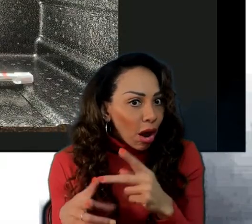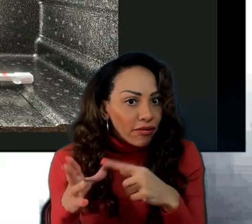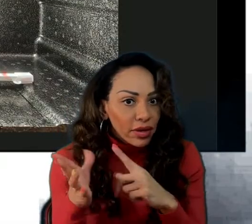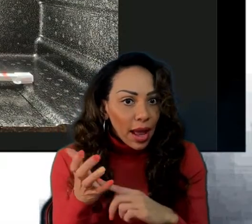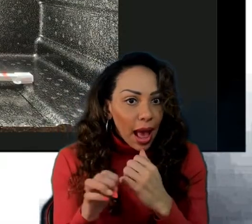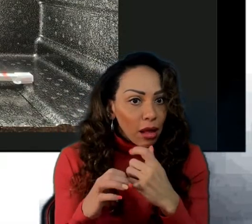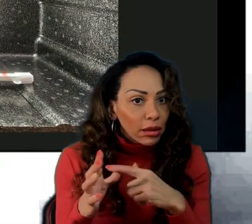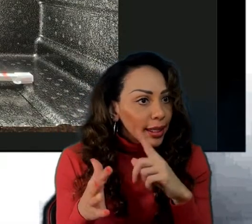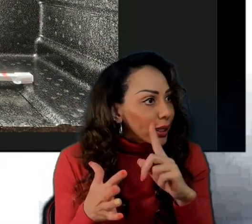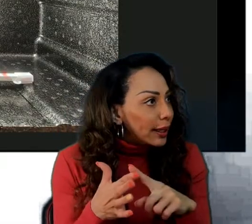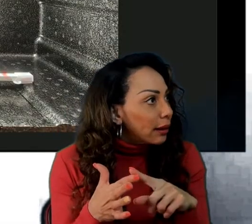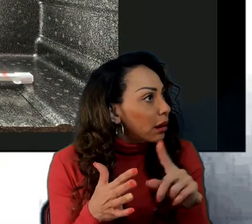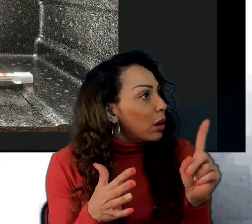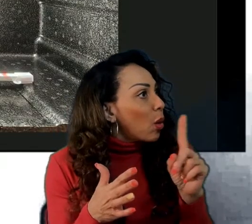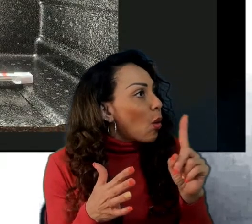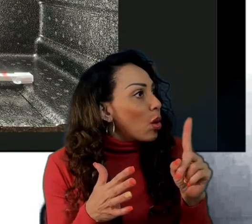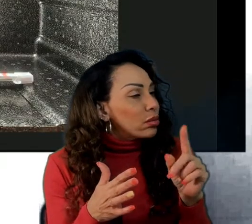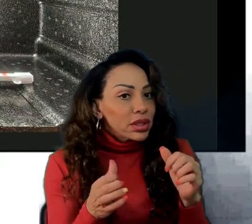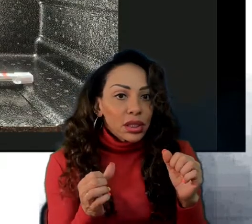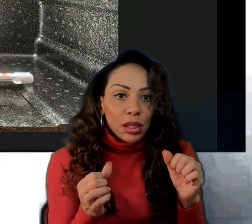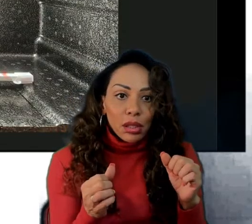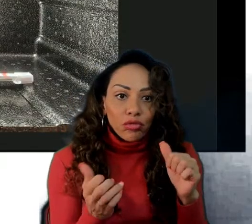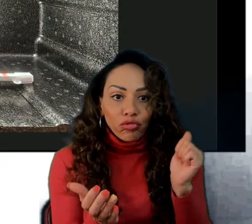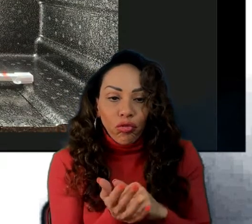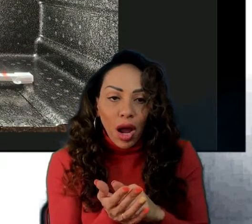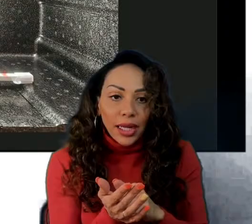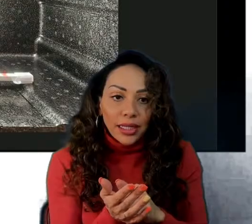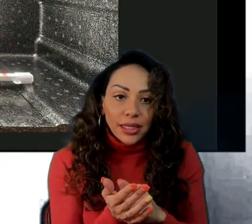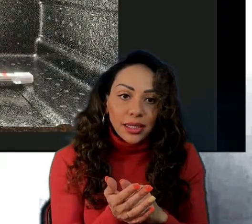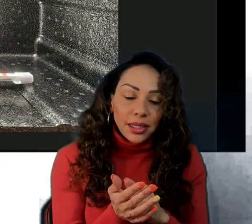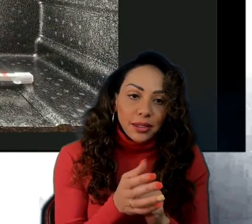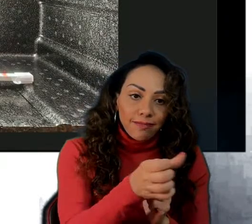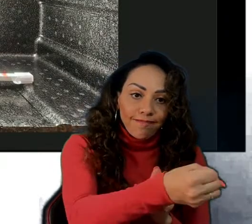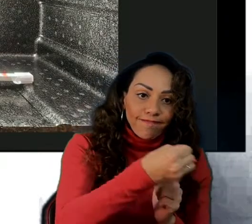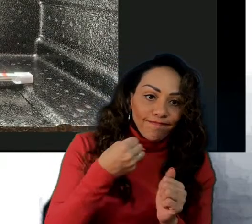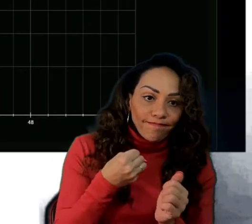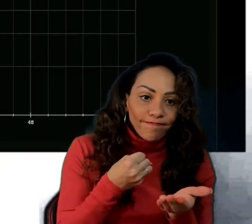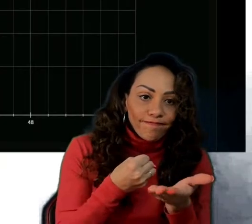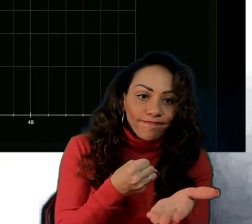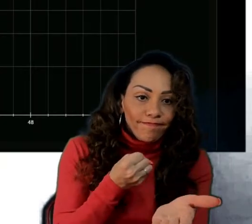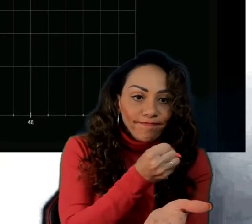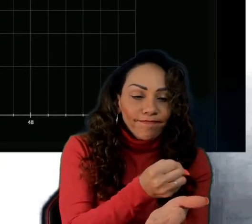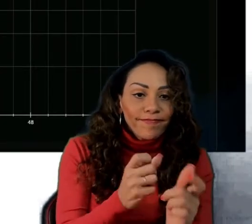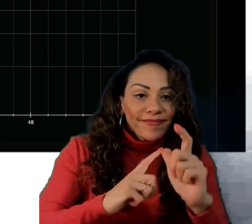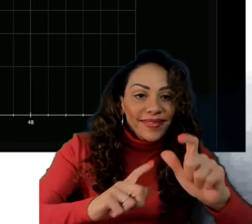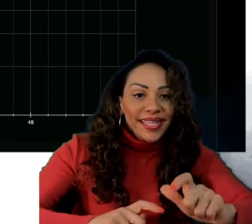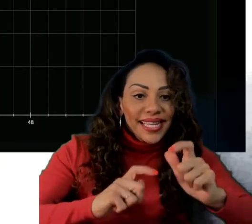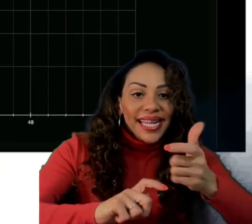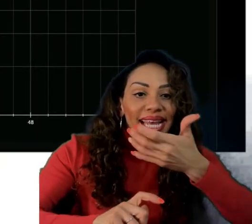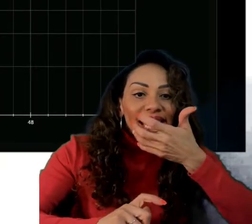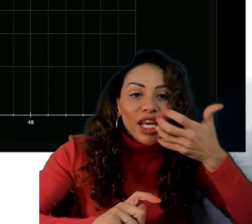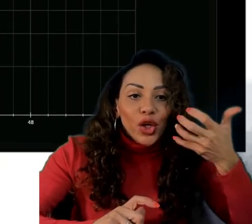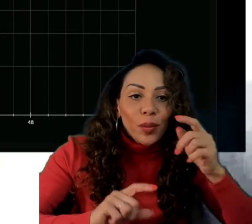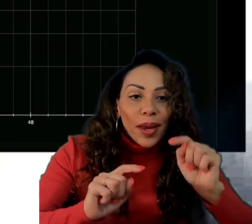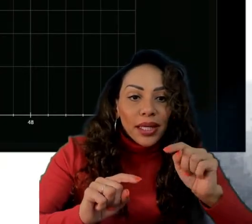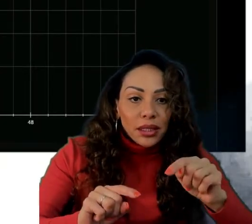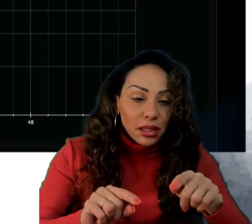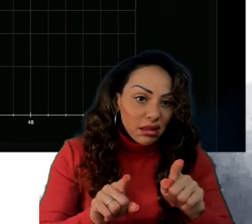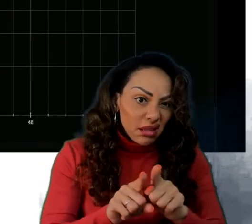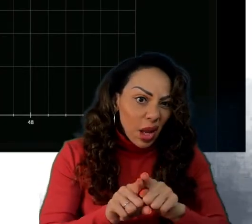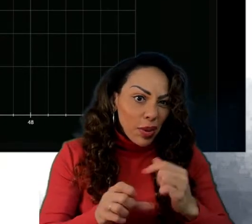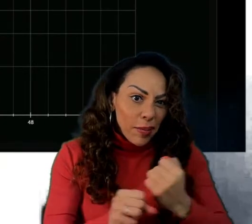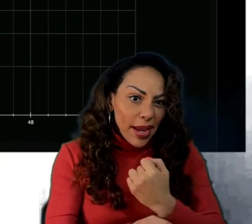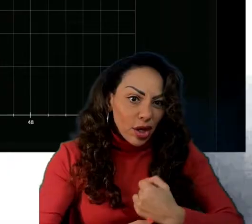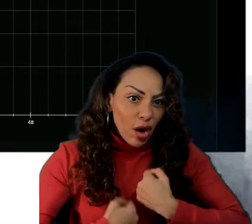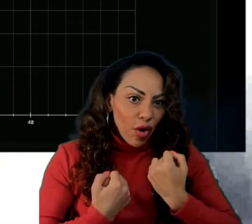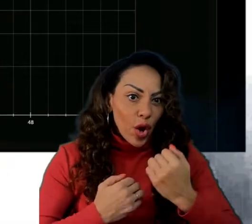incubators, and kind of we had our own DIY incubators. We also had access to lab incubators as well. And then we had to grow our cultures, so you have a